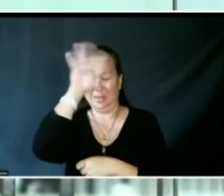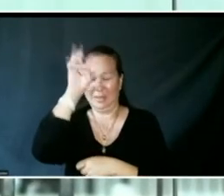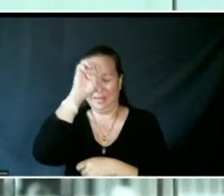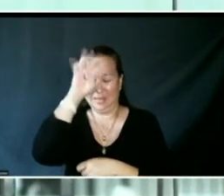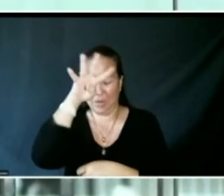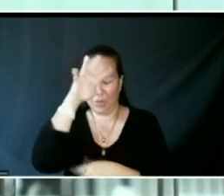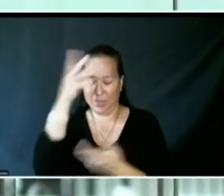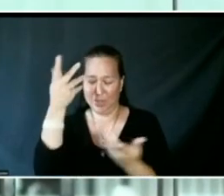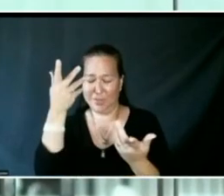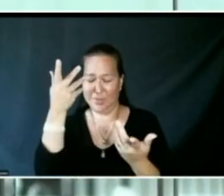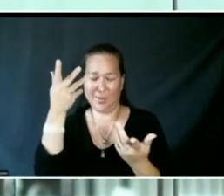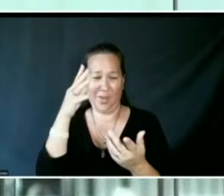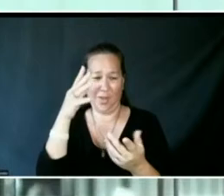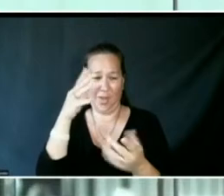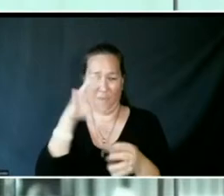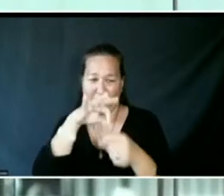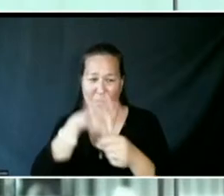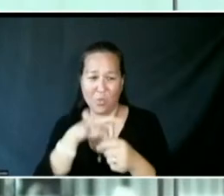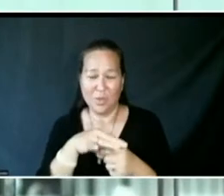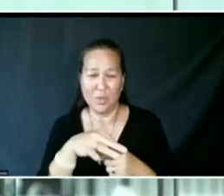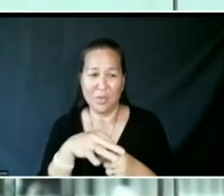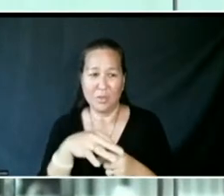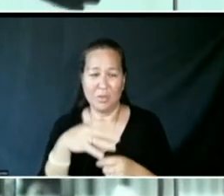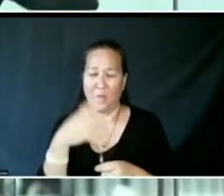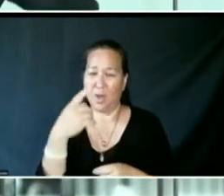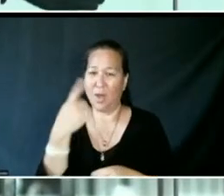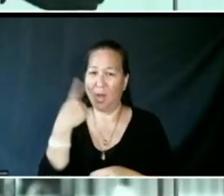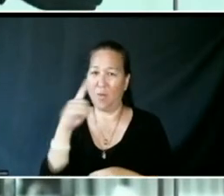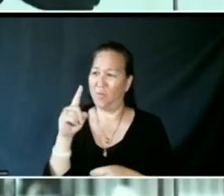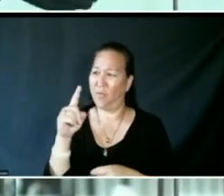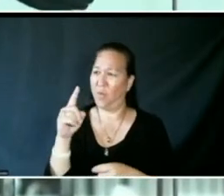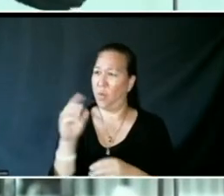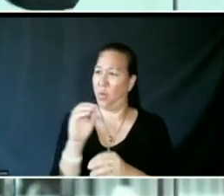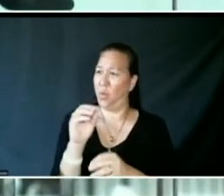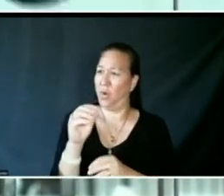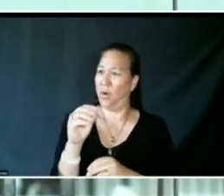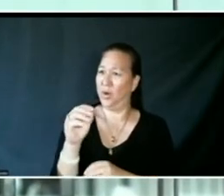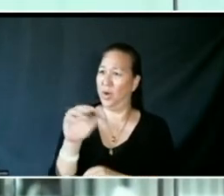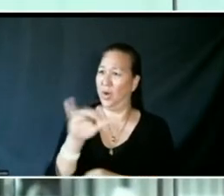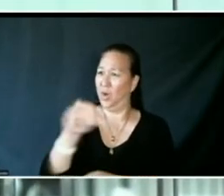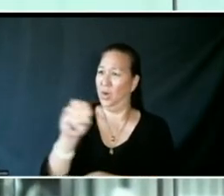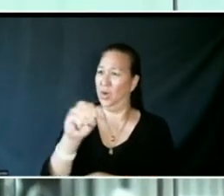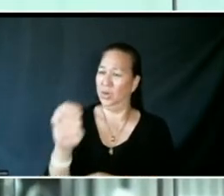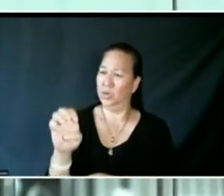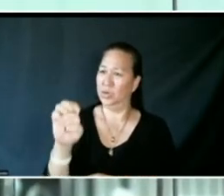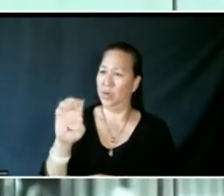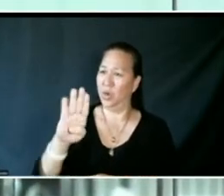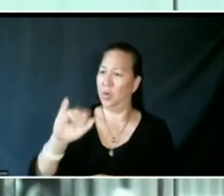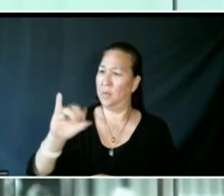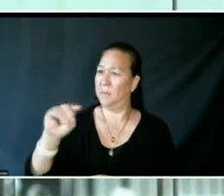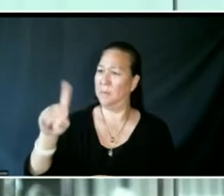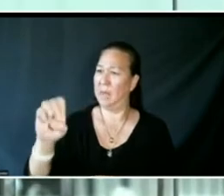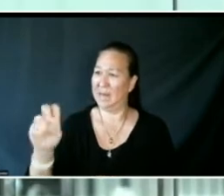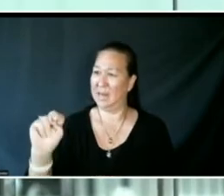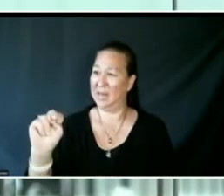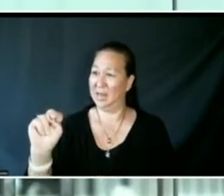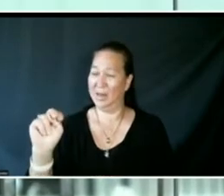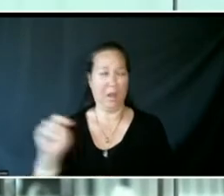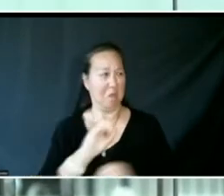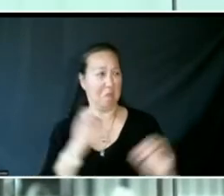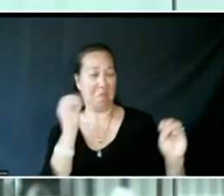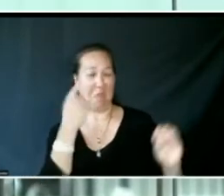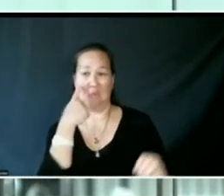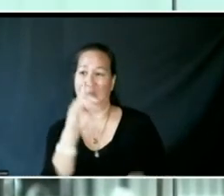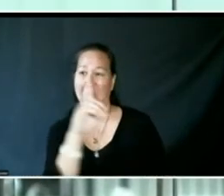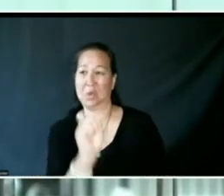100,000 votes for Joe Biden, almost none for Trump. Oh, that sounds fair. That was at 1:34